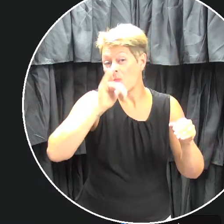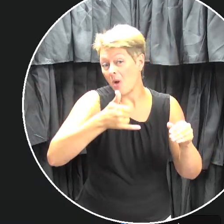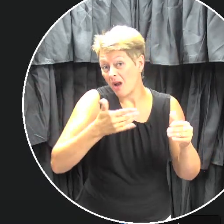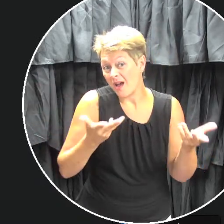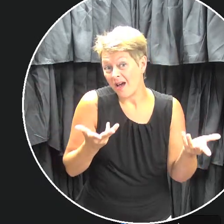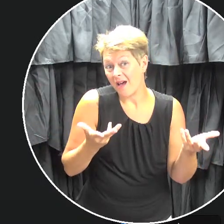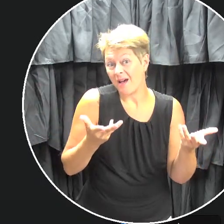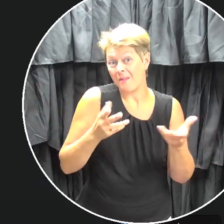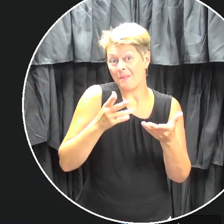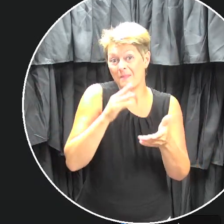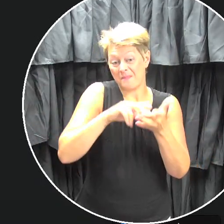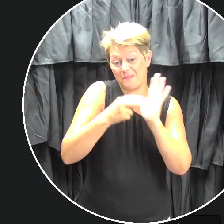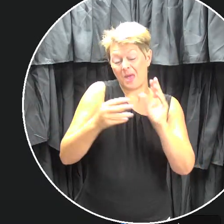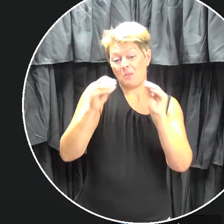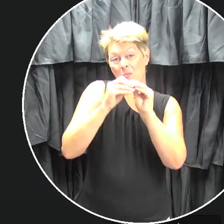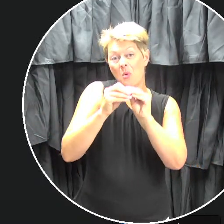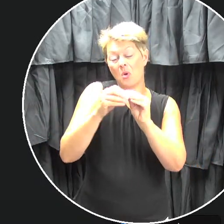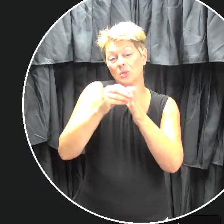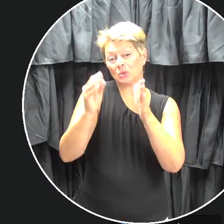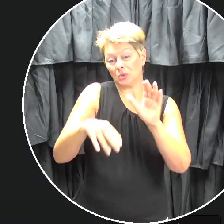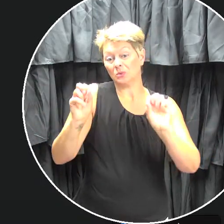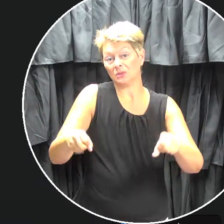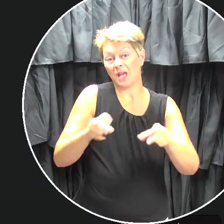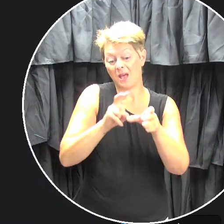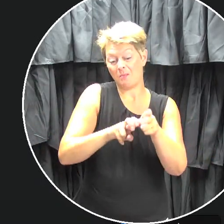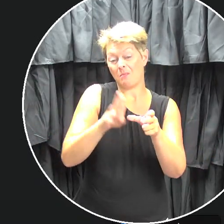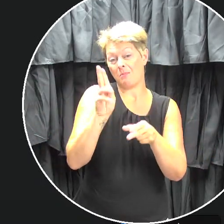have transportation?